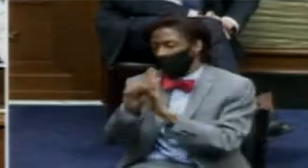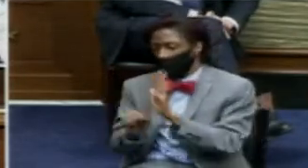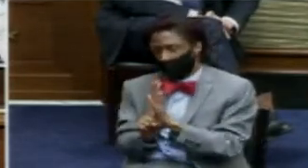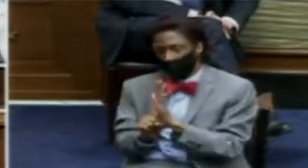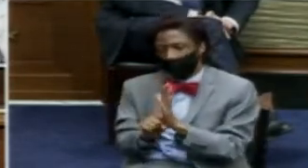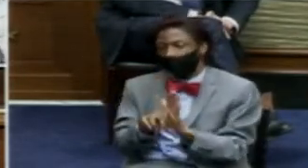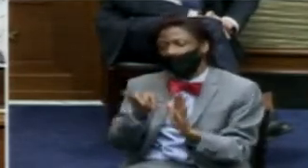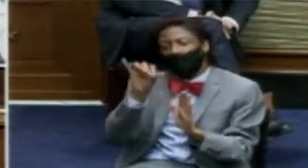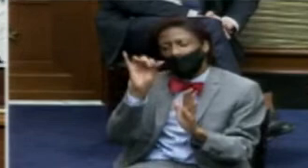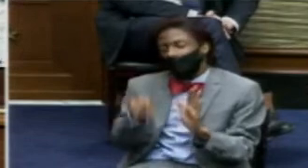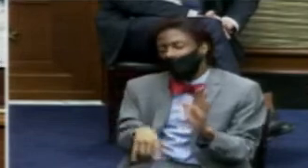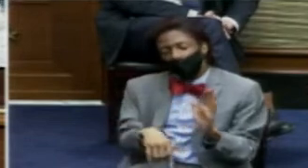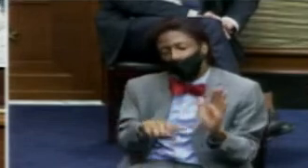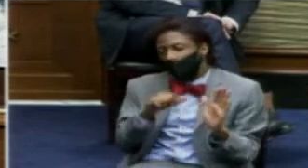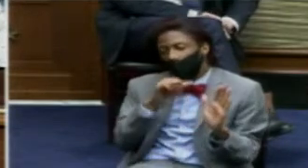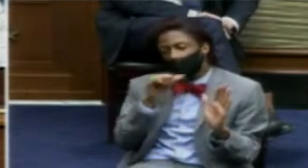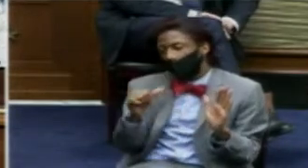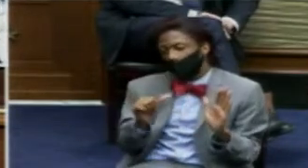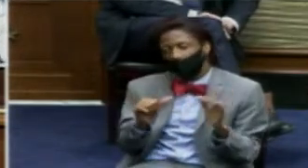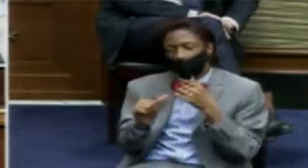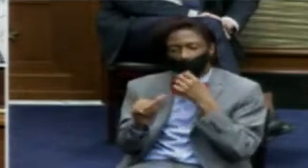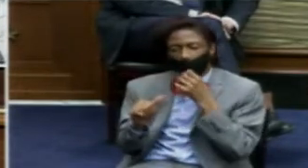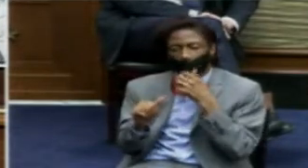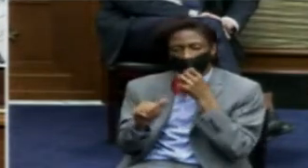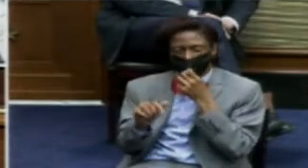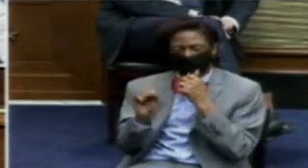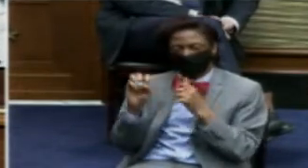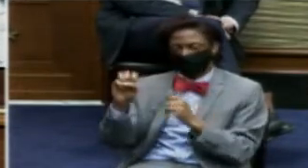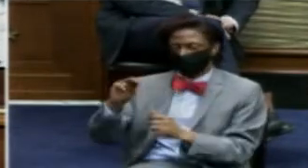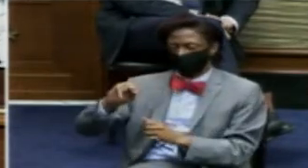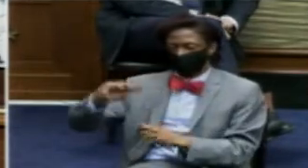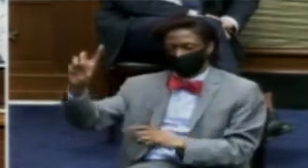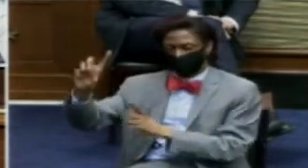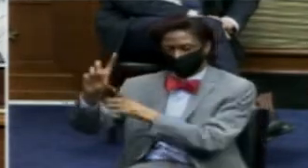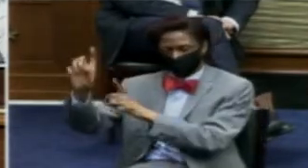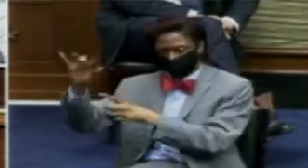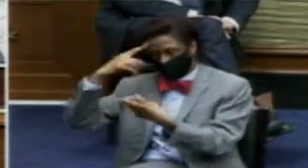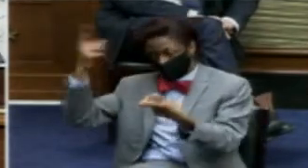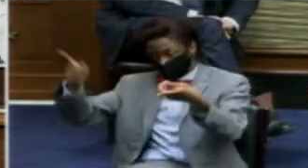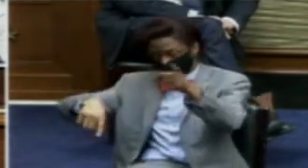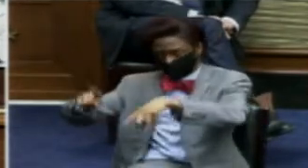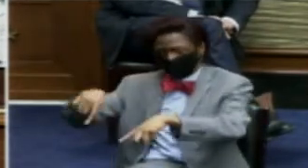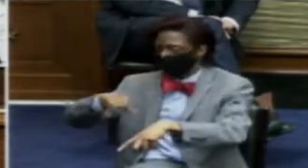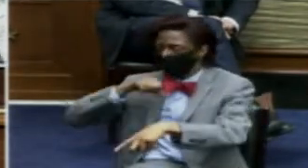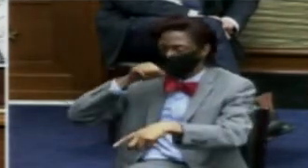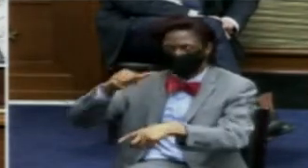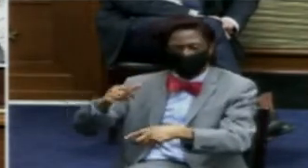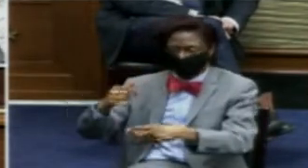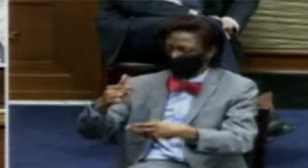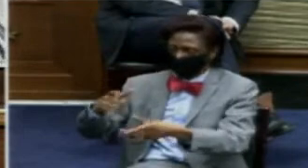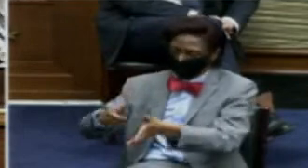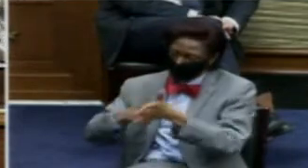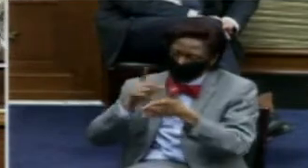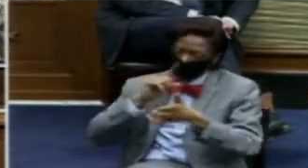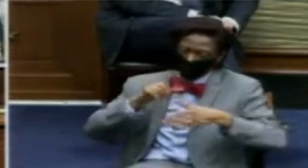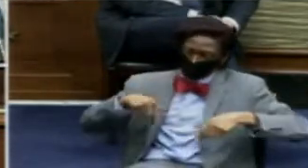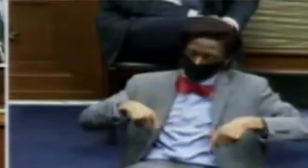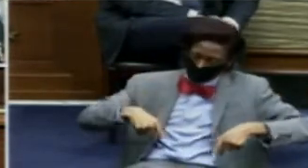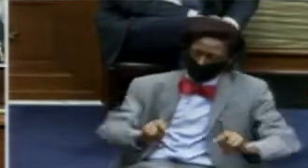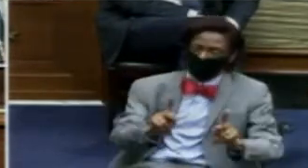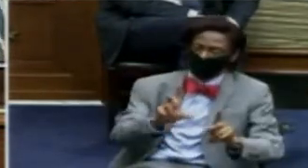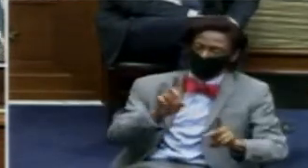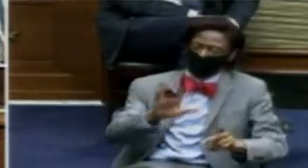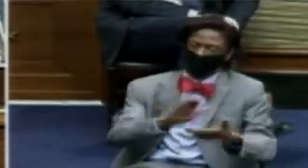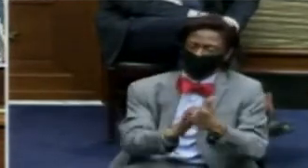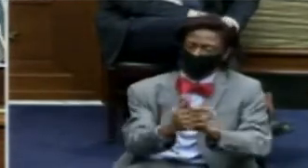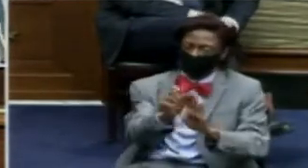not within the jurisdiction of Maryland, so Maryland's consent is not required to admit the state of Washington, D.C. And some argue